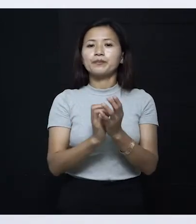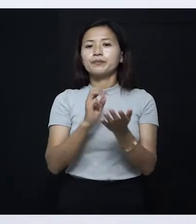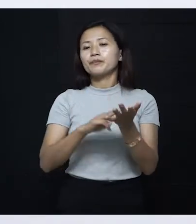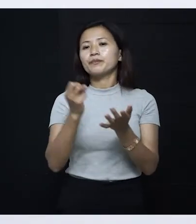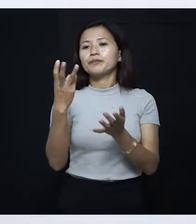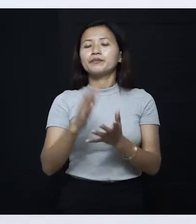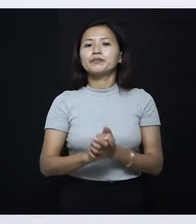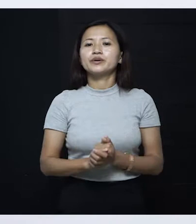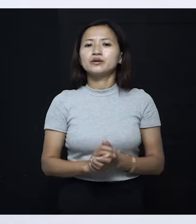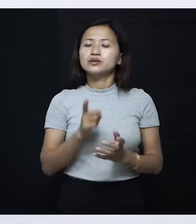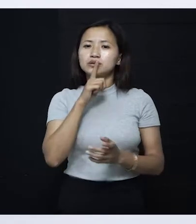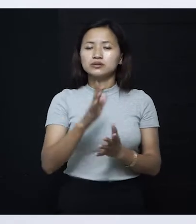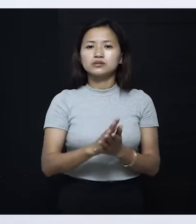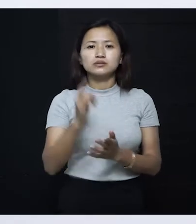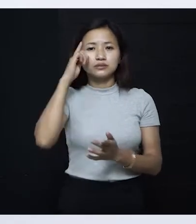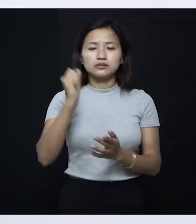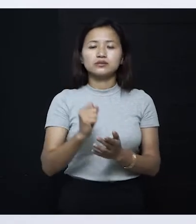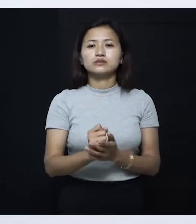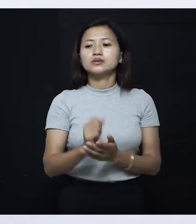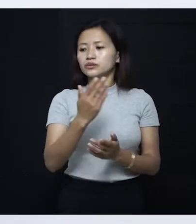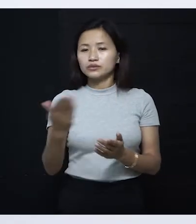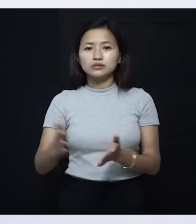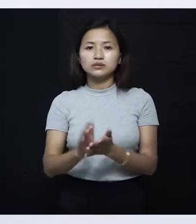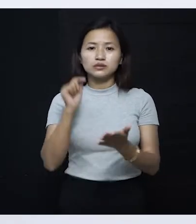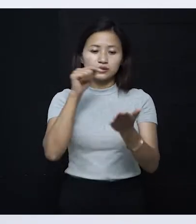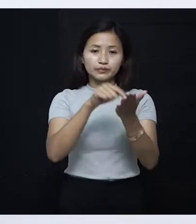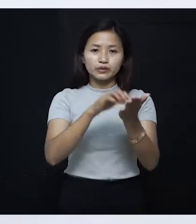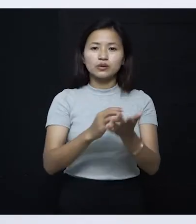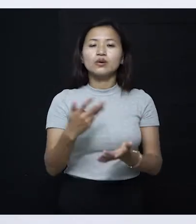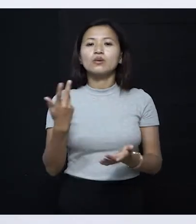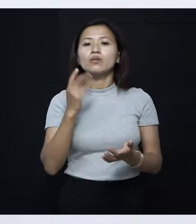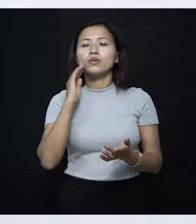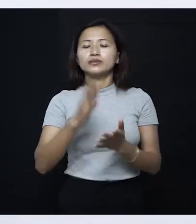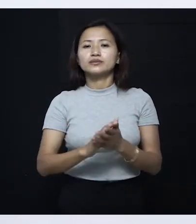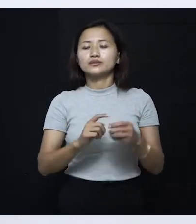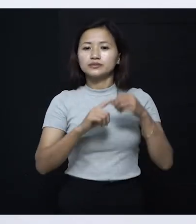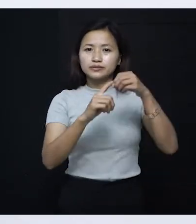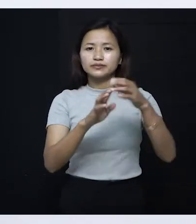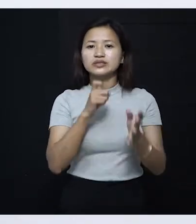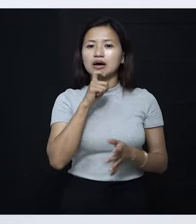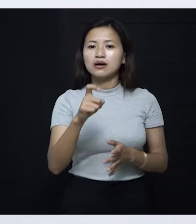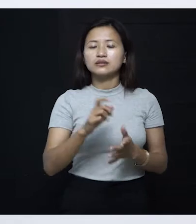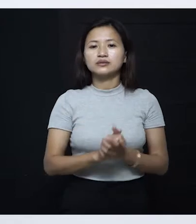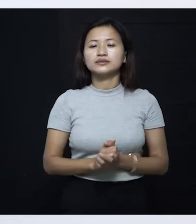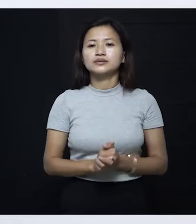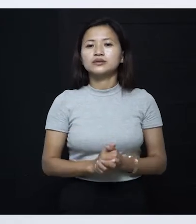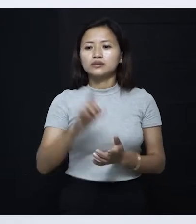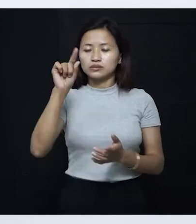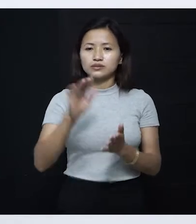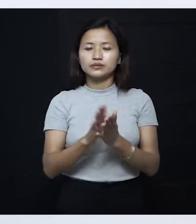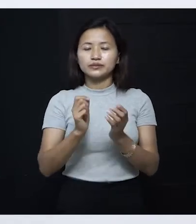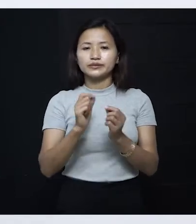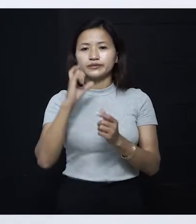So please make sure you remember those points when this question is being asked, that is to do with the climate,